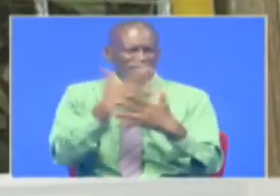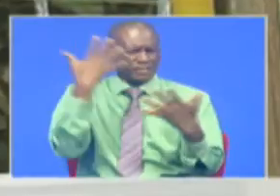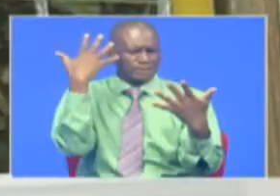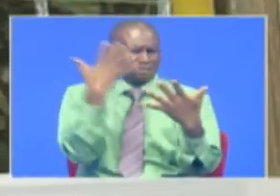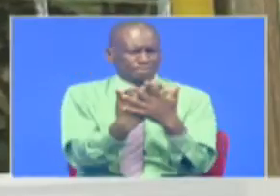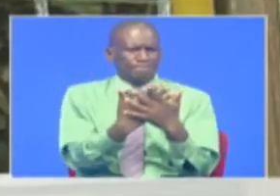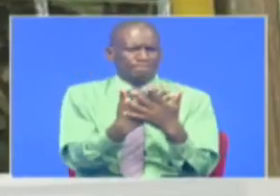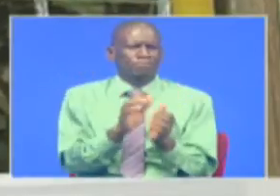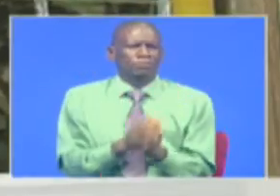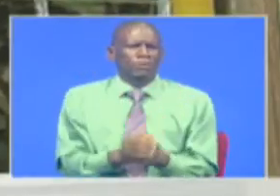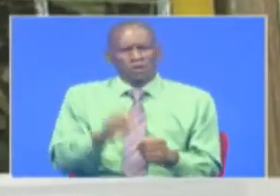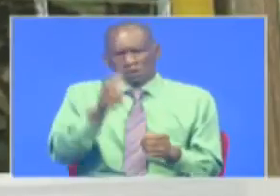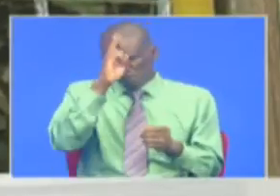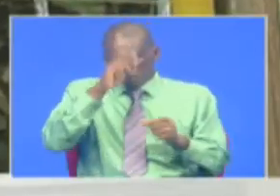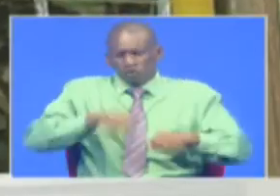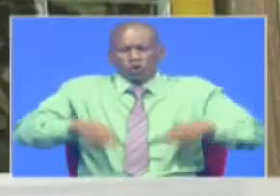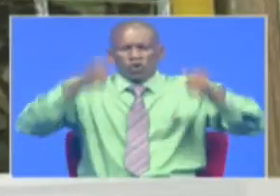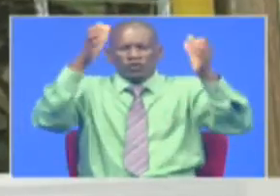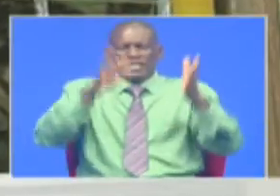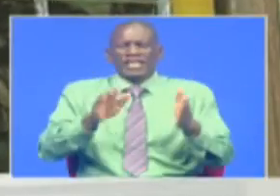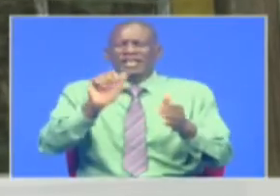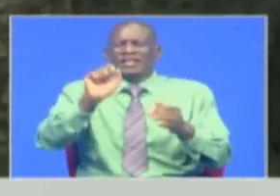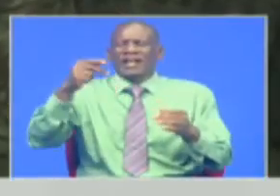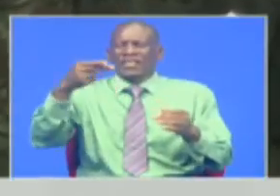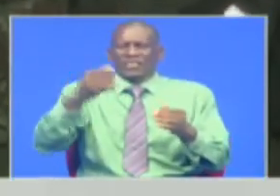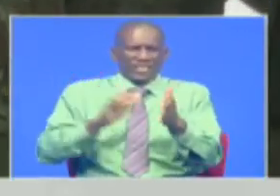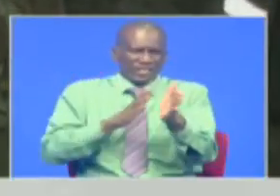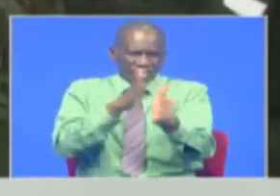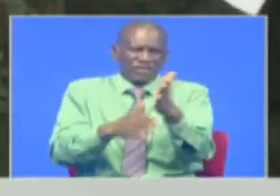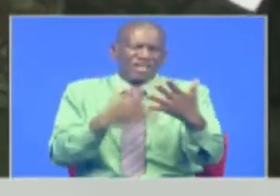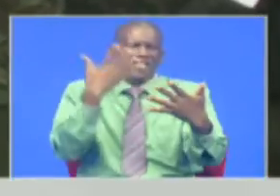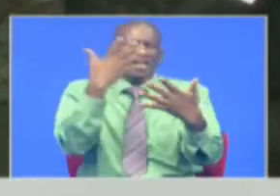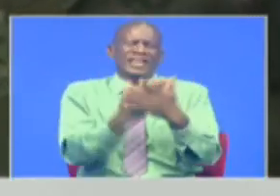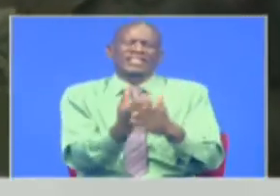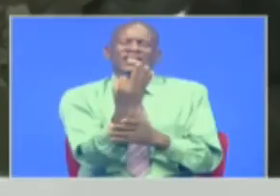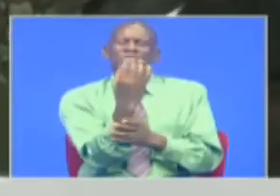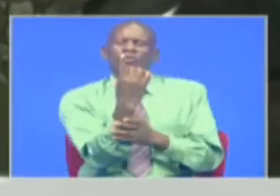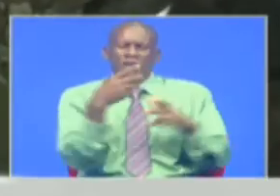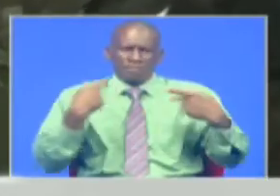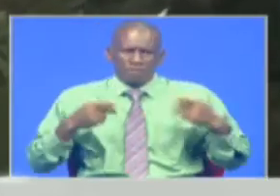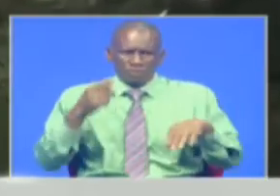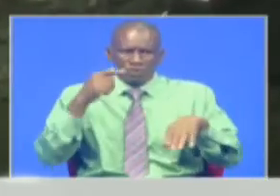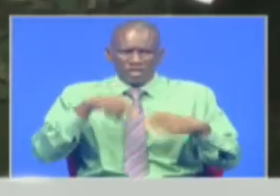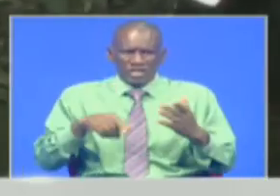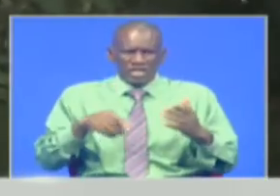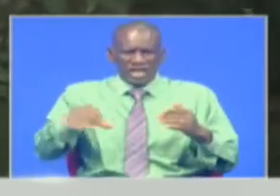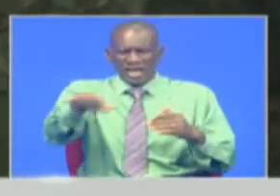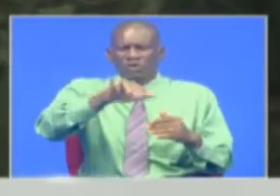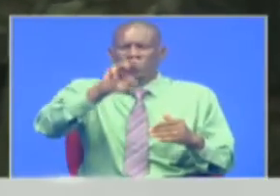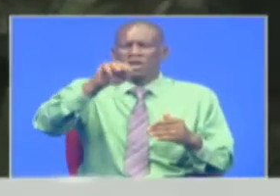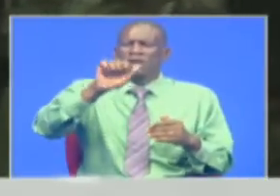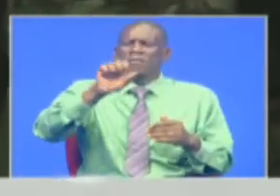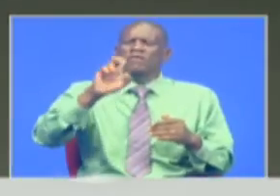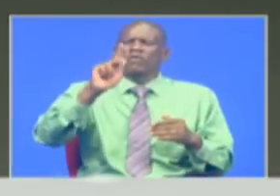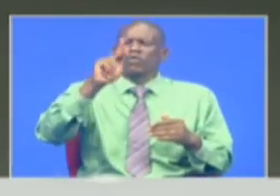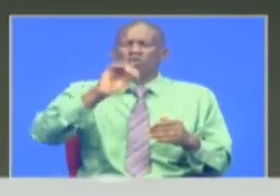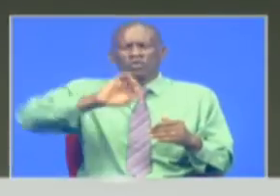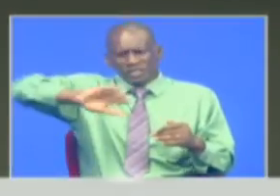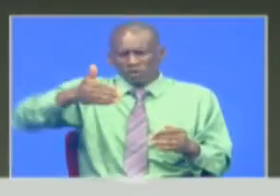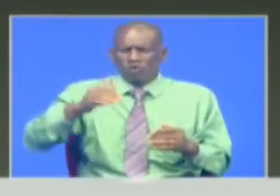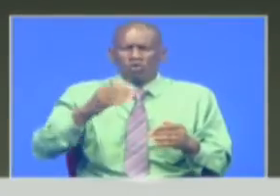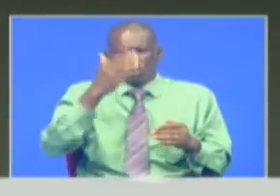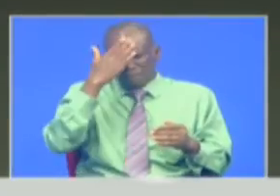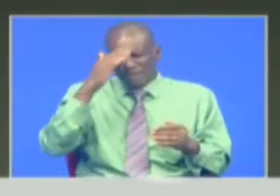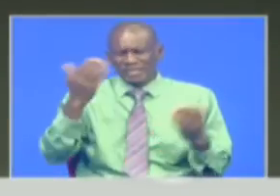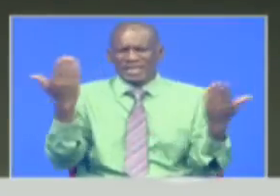bars. Police officers in Athi River arrested 31 individuals in and around Mavoko Town Monday night for flouting